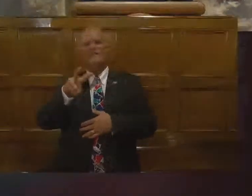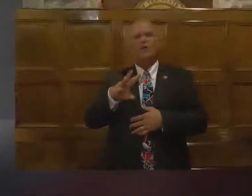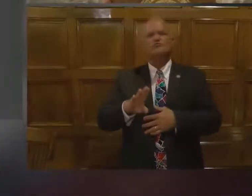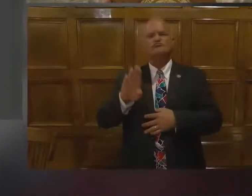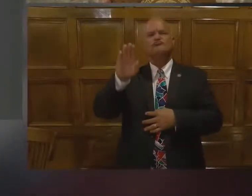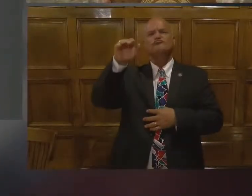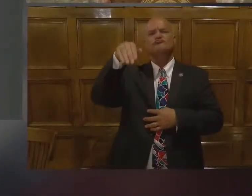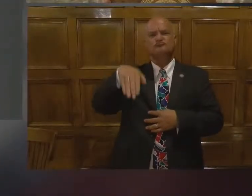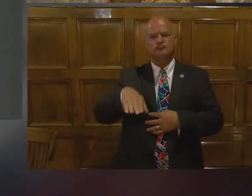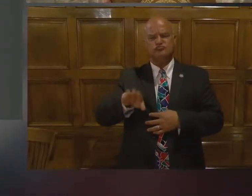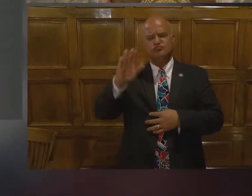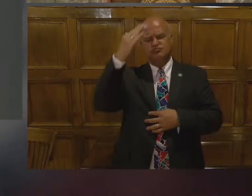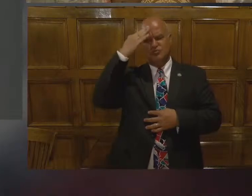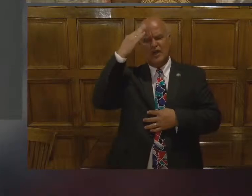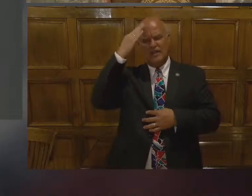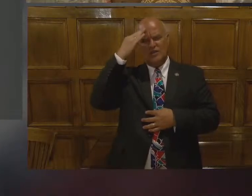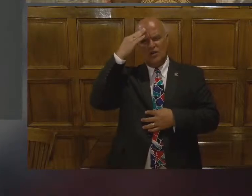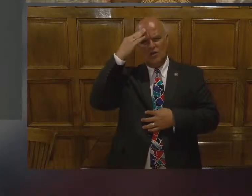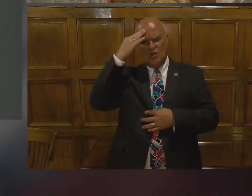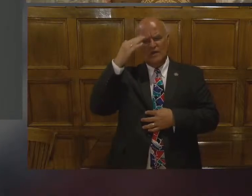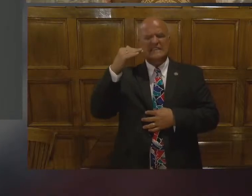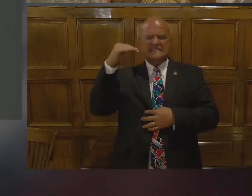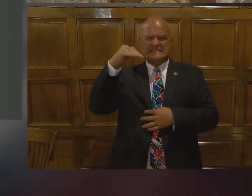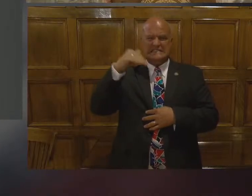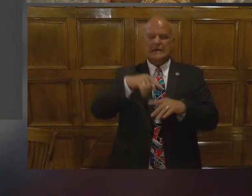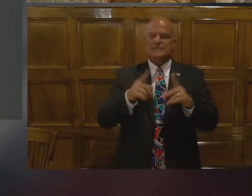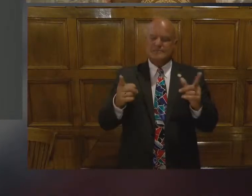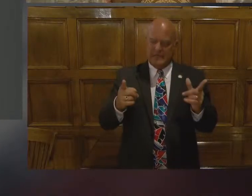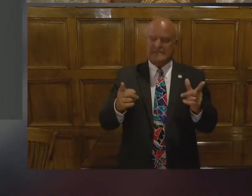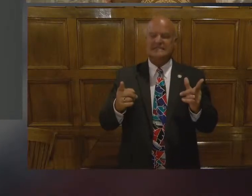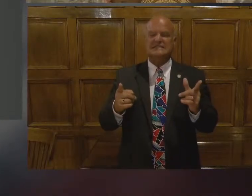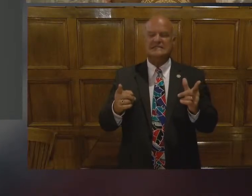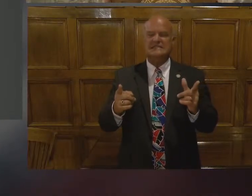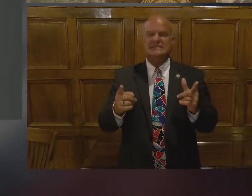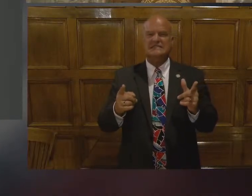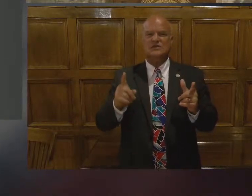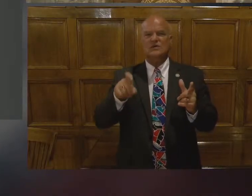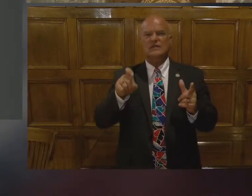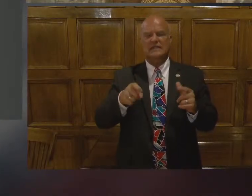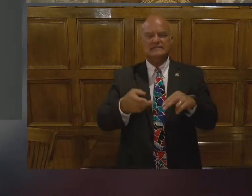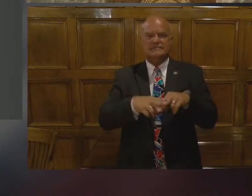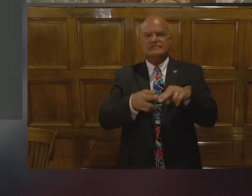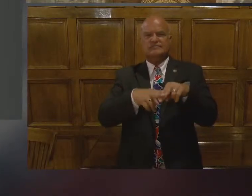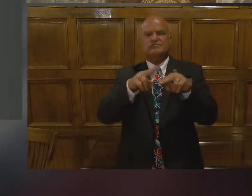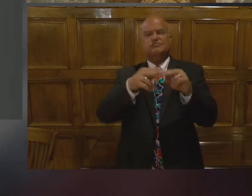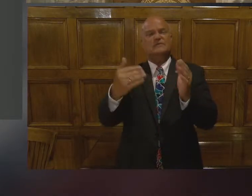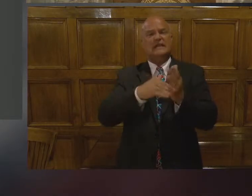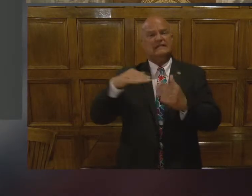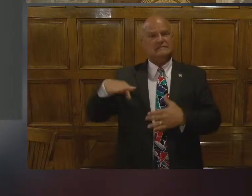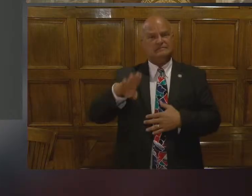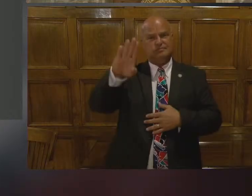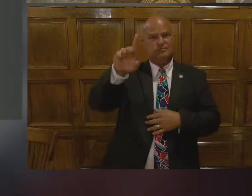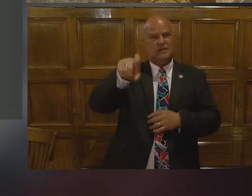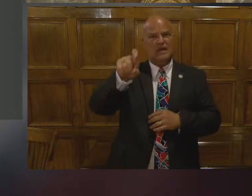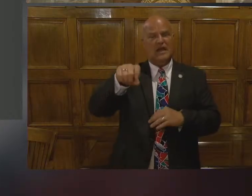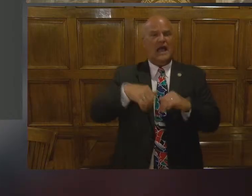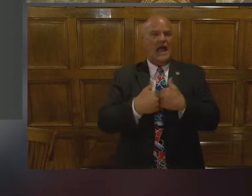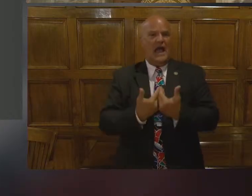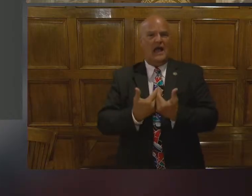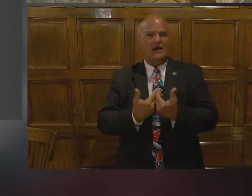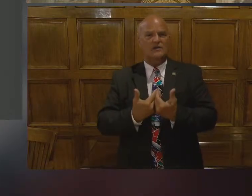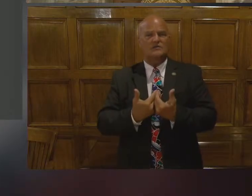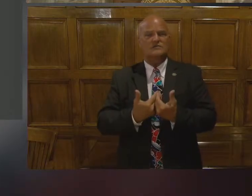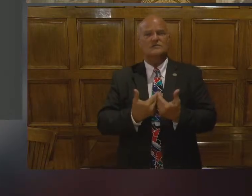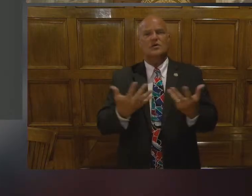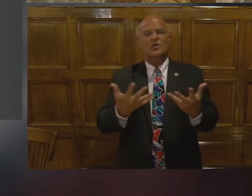vaccination? I mean, obviously things are sort of just trending downward, but it seems to kind of, you know, ebb and flow, and there seems to be some real